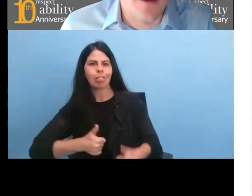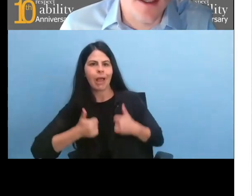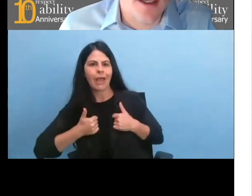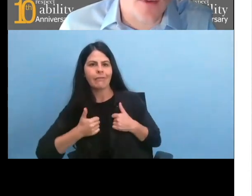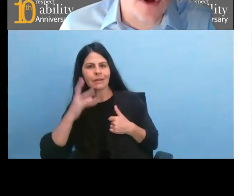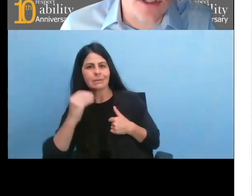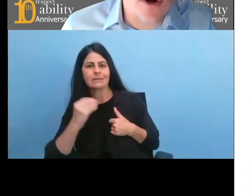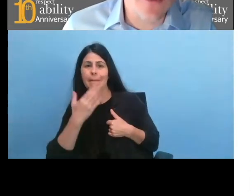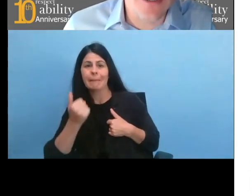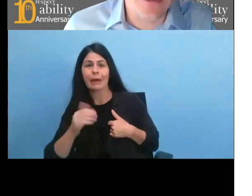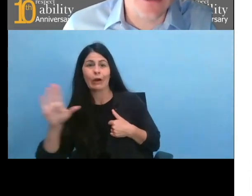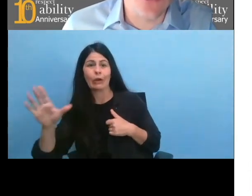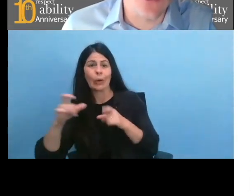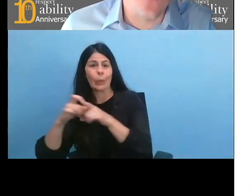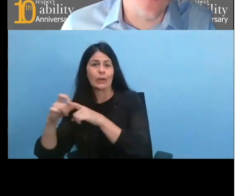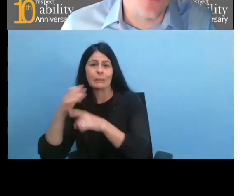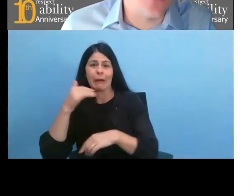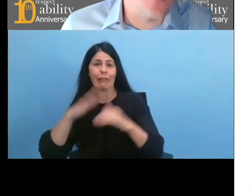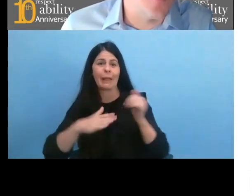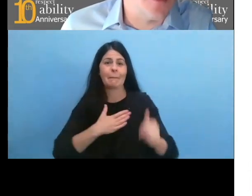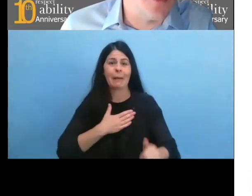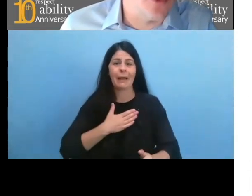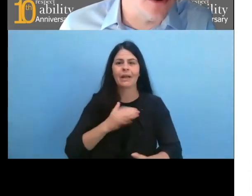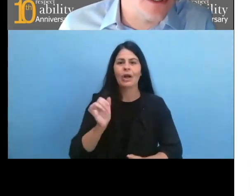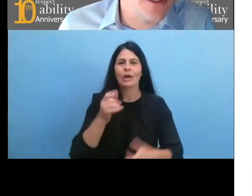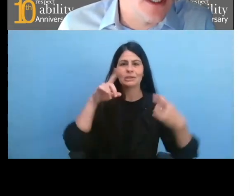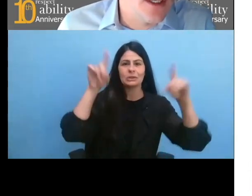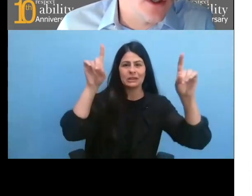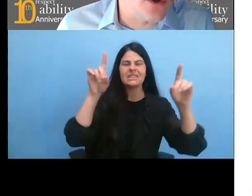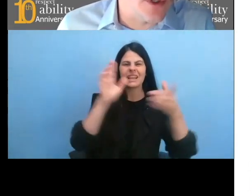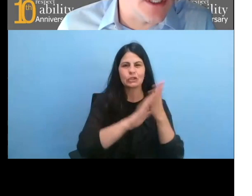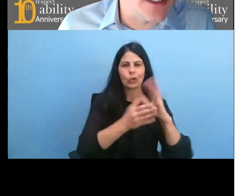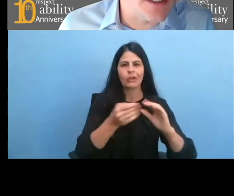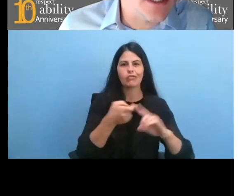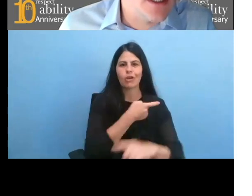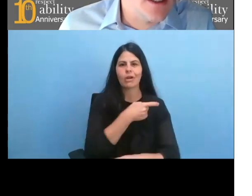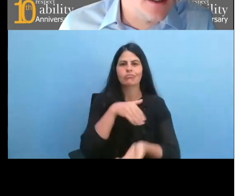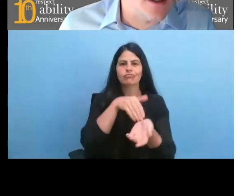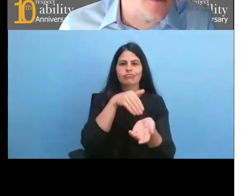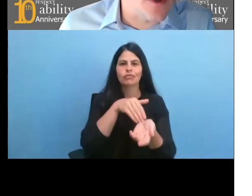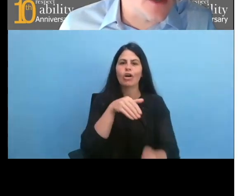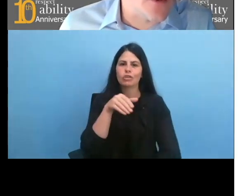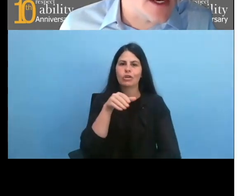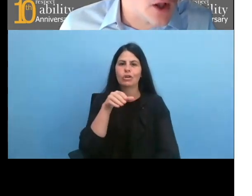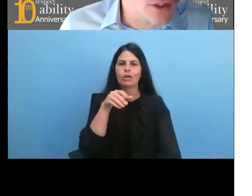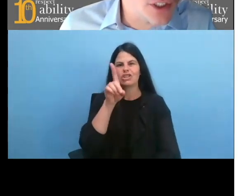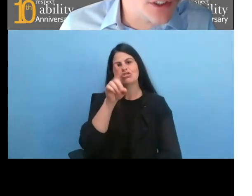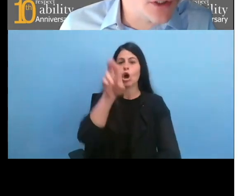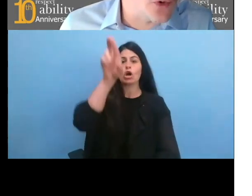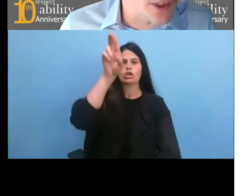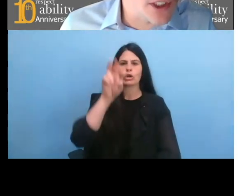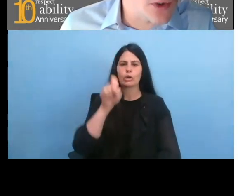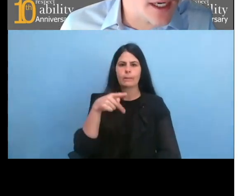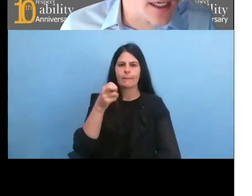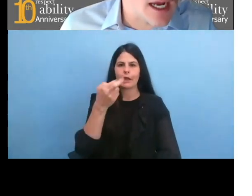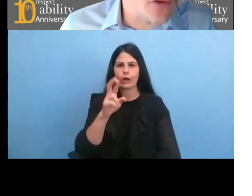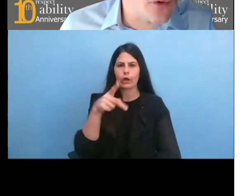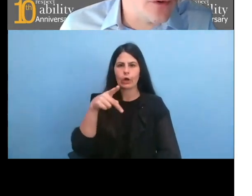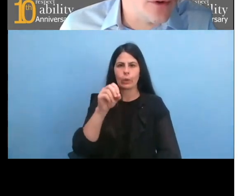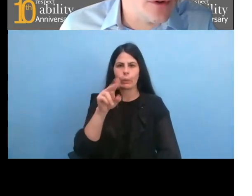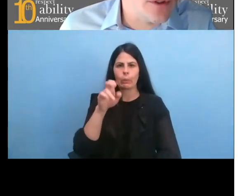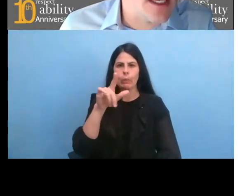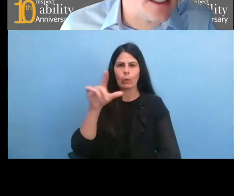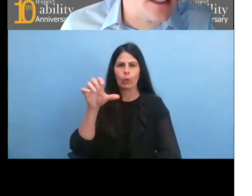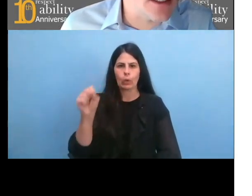mine. And we also have a success story from Dr. Peter Poullos, who is a radiologist who retrained